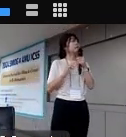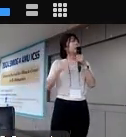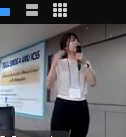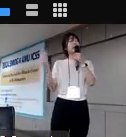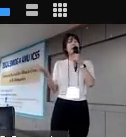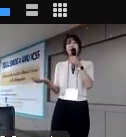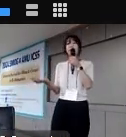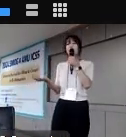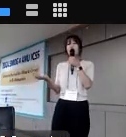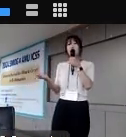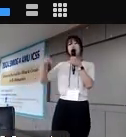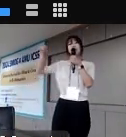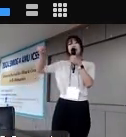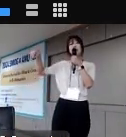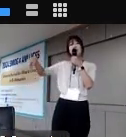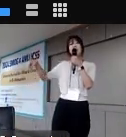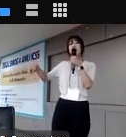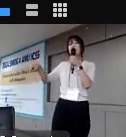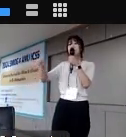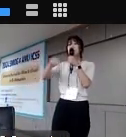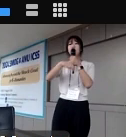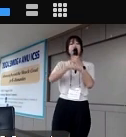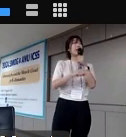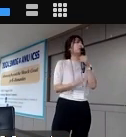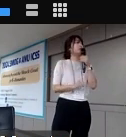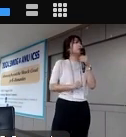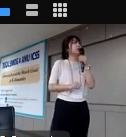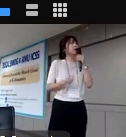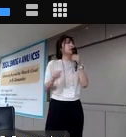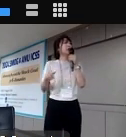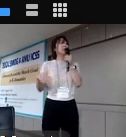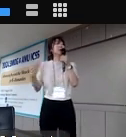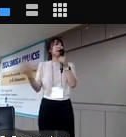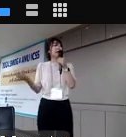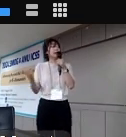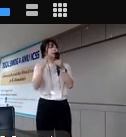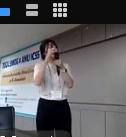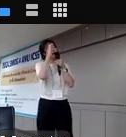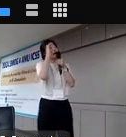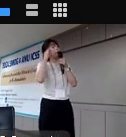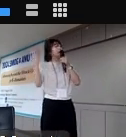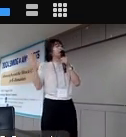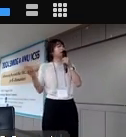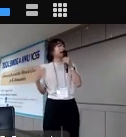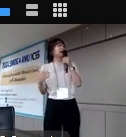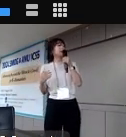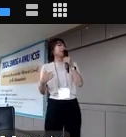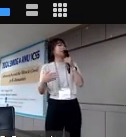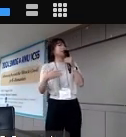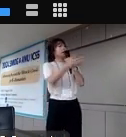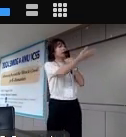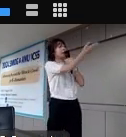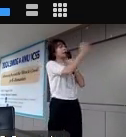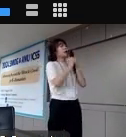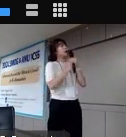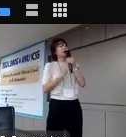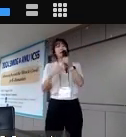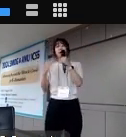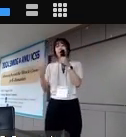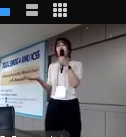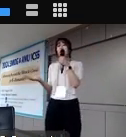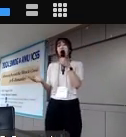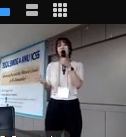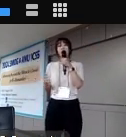of various anaphoric expressions that don't make use of the locations. So ASL and many other sign languages can drop